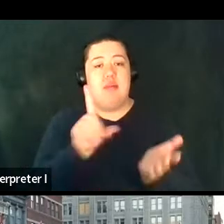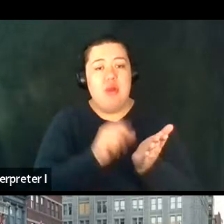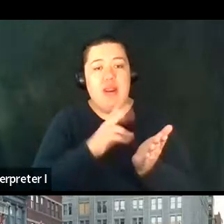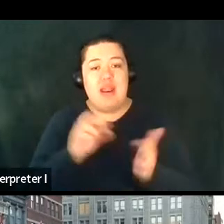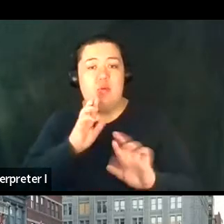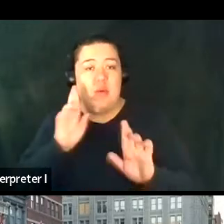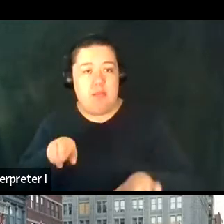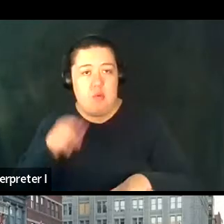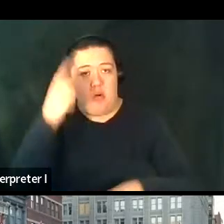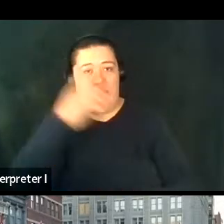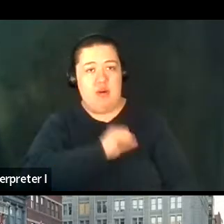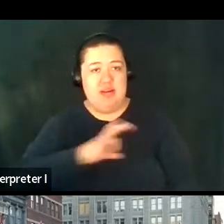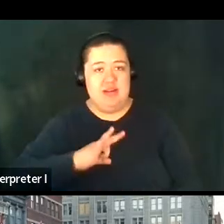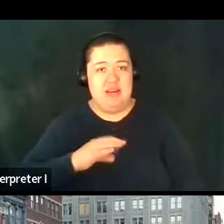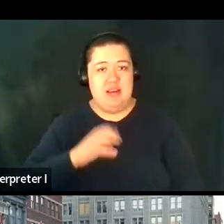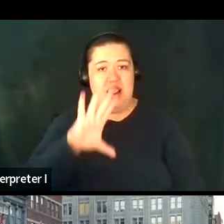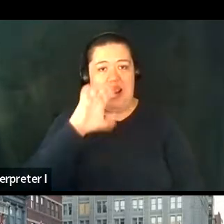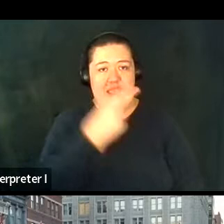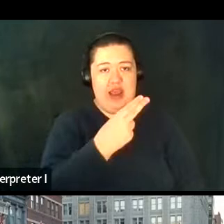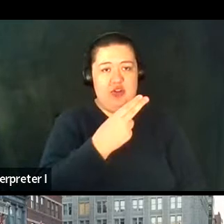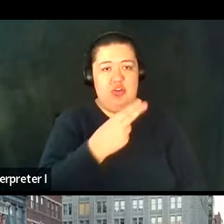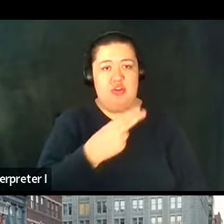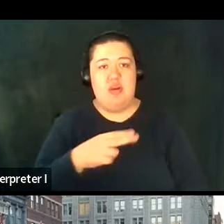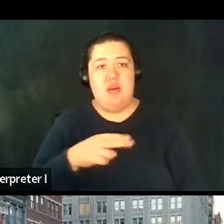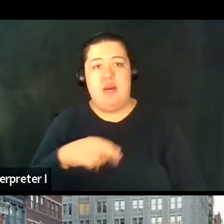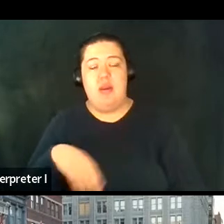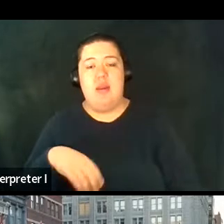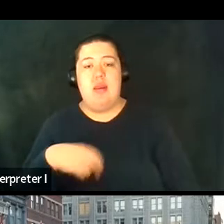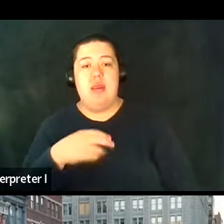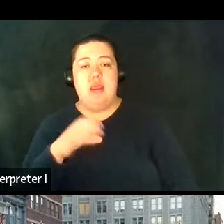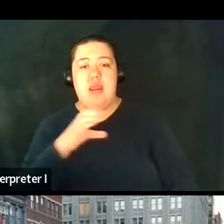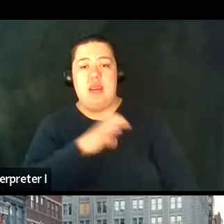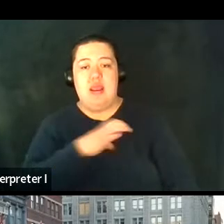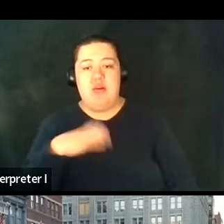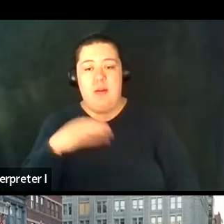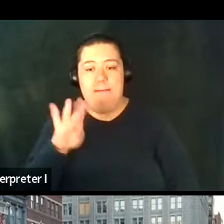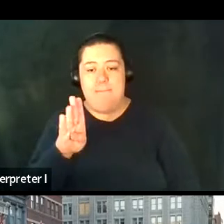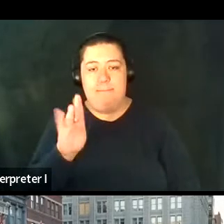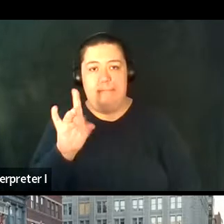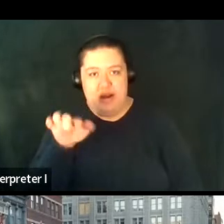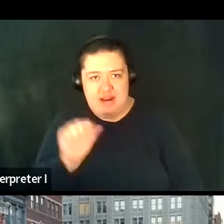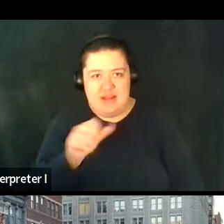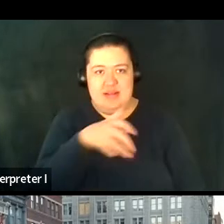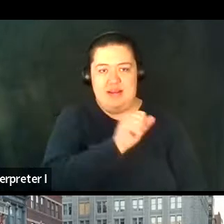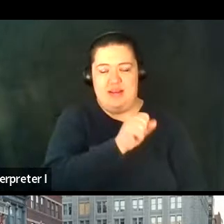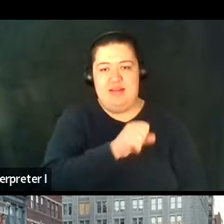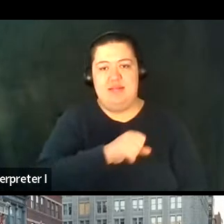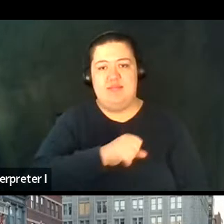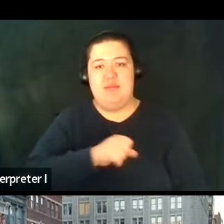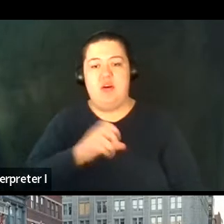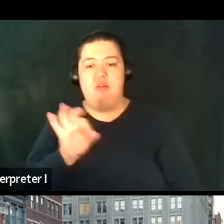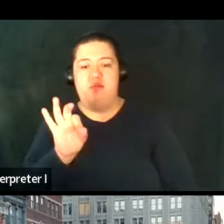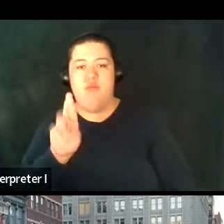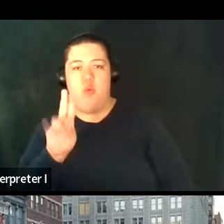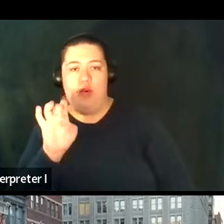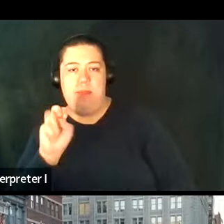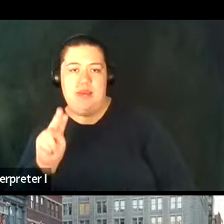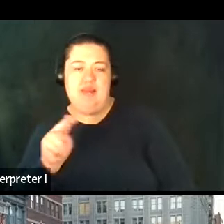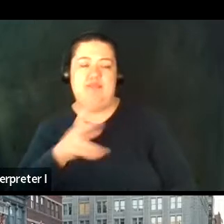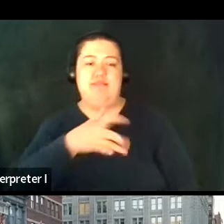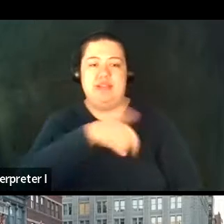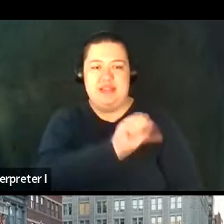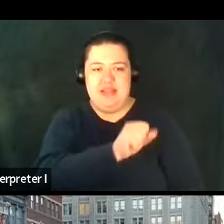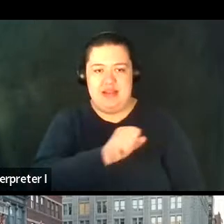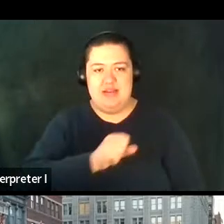staff. Mr. Cash. Councilmember Bonds. Yes. Councilmember Bonds votes yes. Councilmember Fruman. Yes. Councilmember Fruman votes